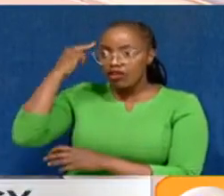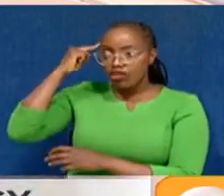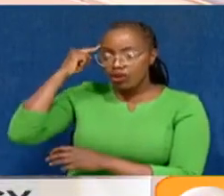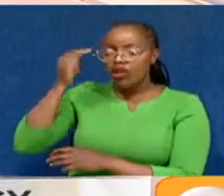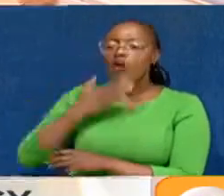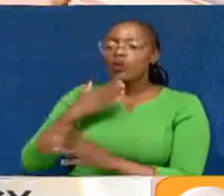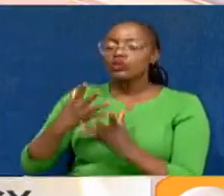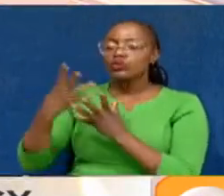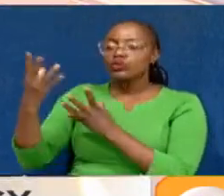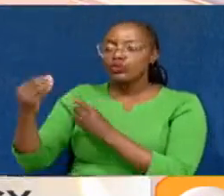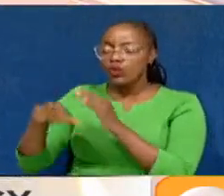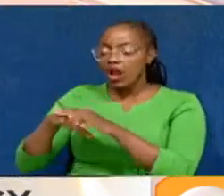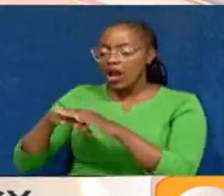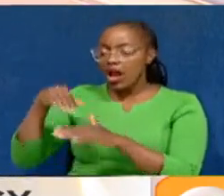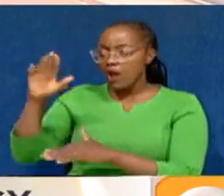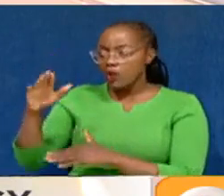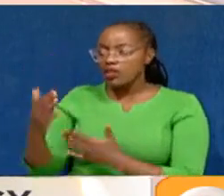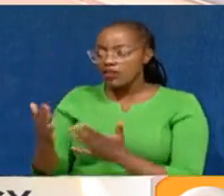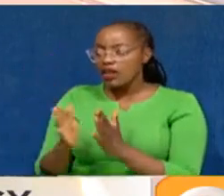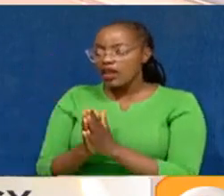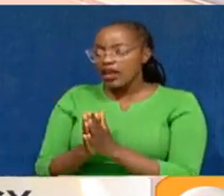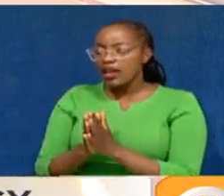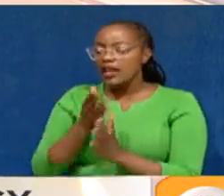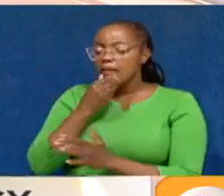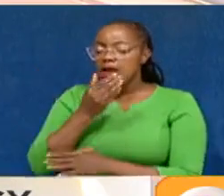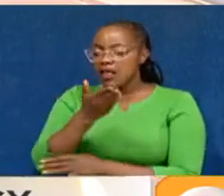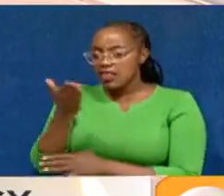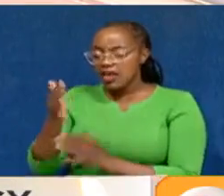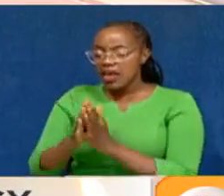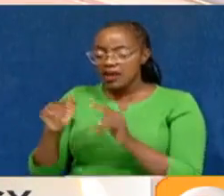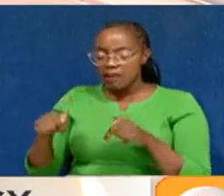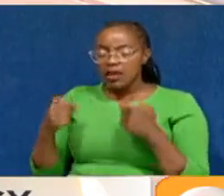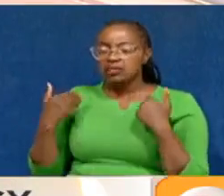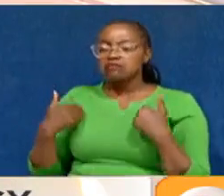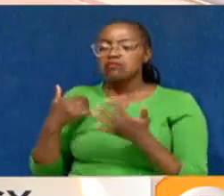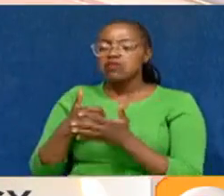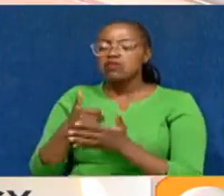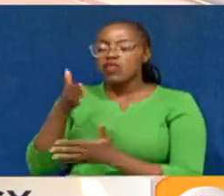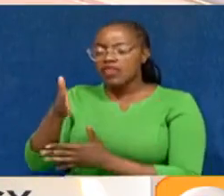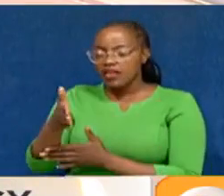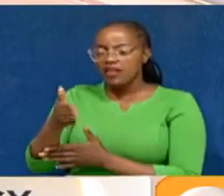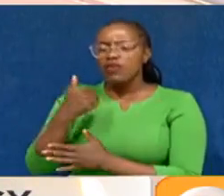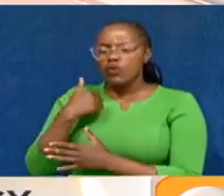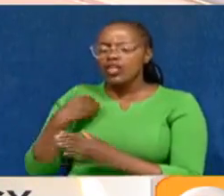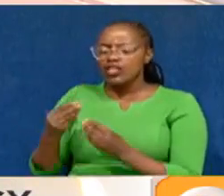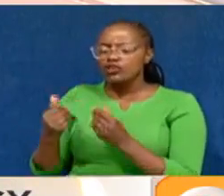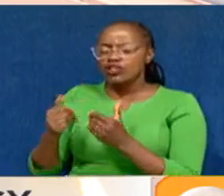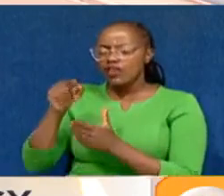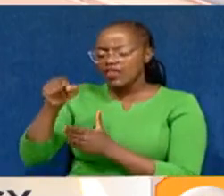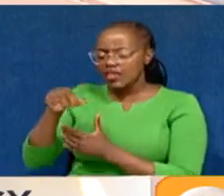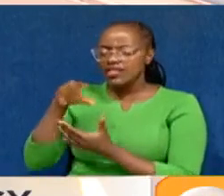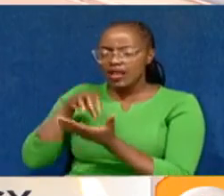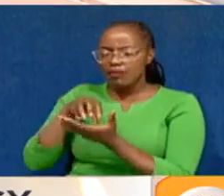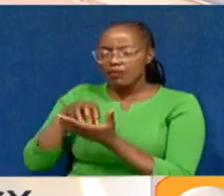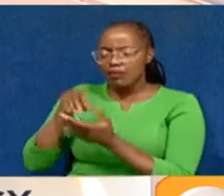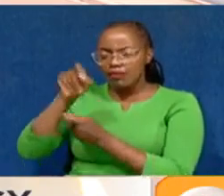that he wanted to go outside government, pick men like James Mwangi and myself, that in itself was quite revolutionary at that particular point in